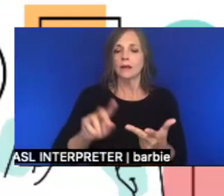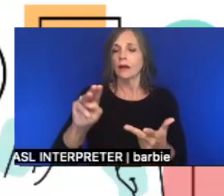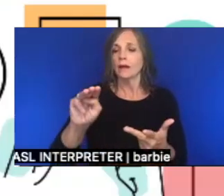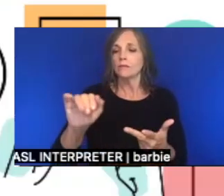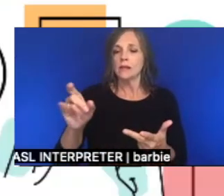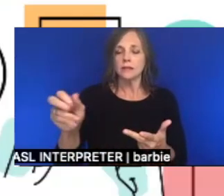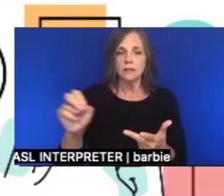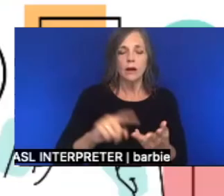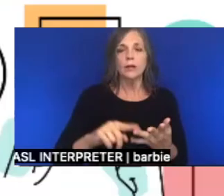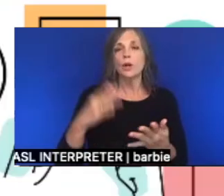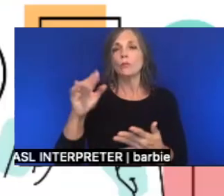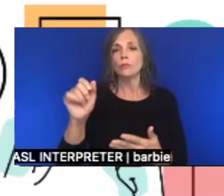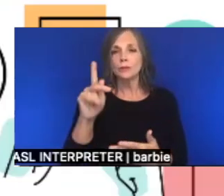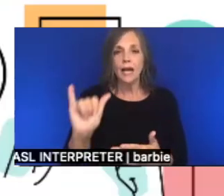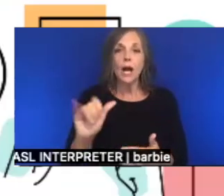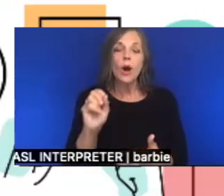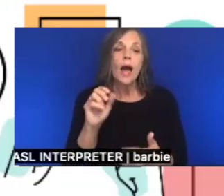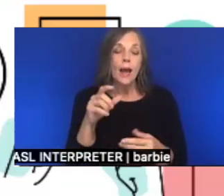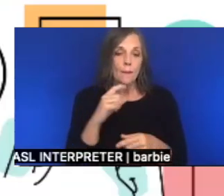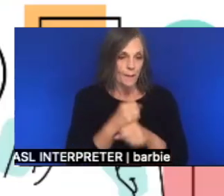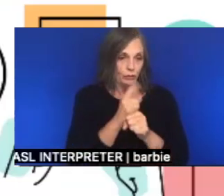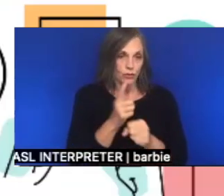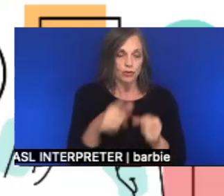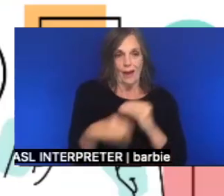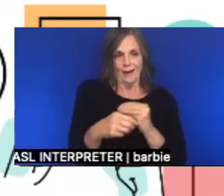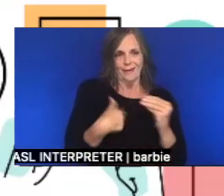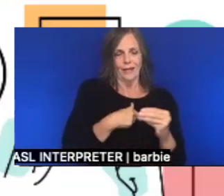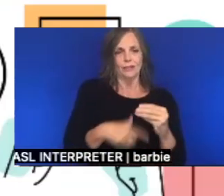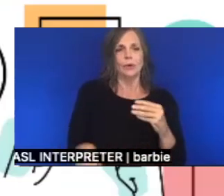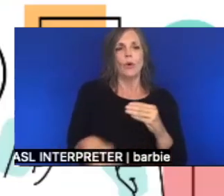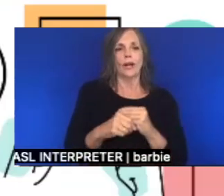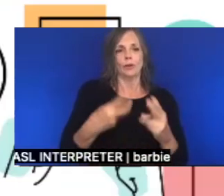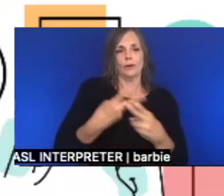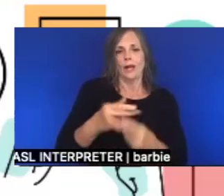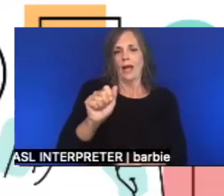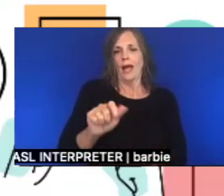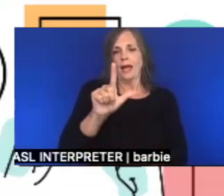add us or include the hashtag Ally Talks. That's